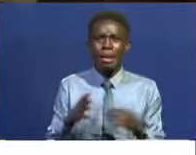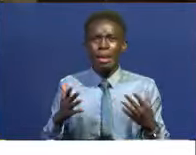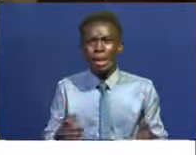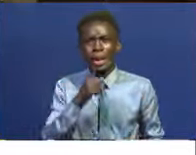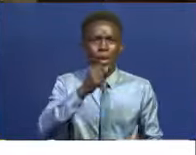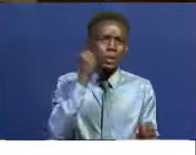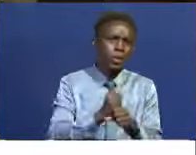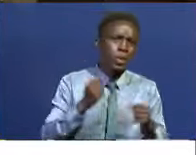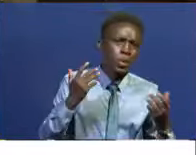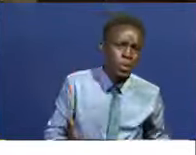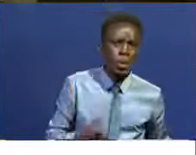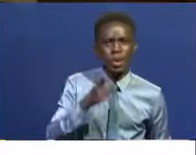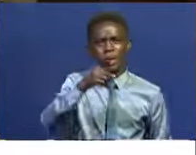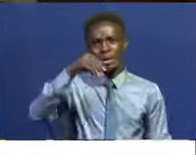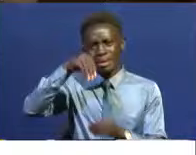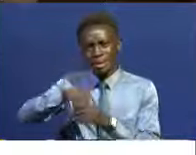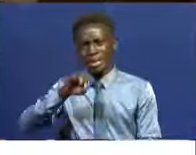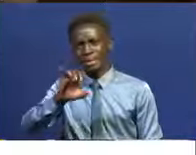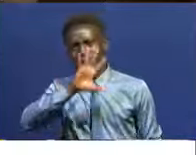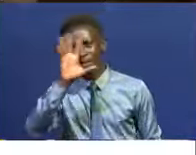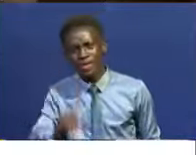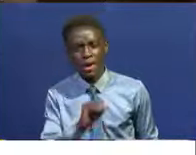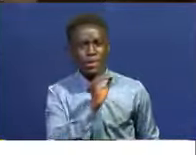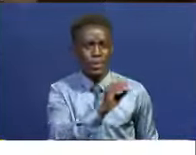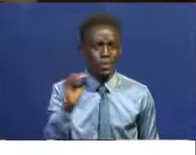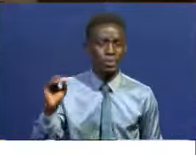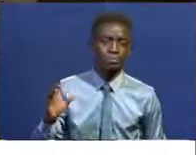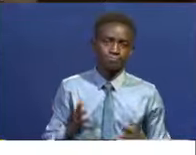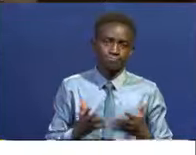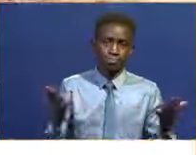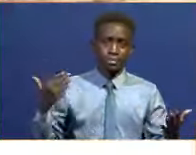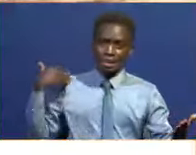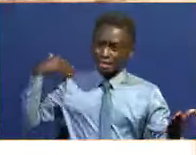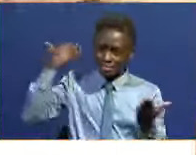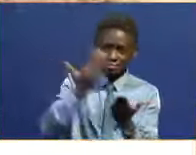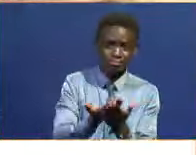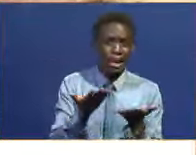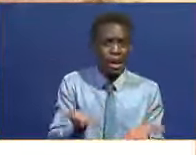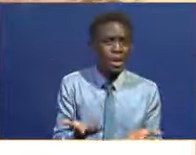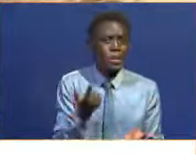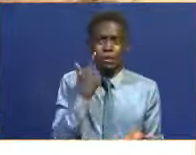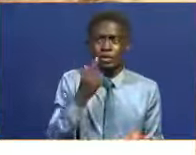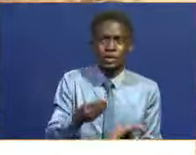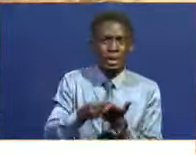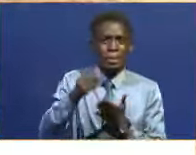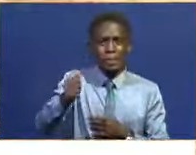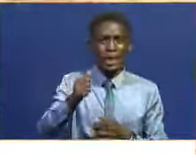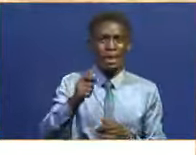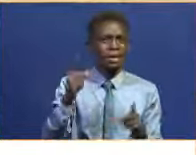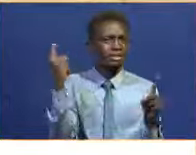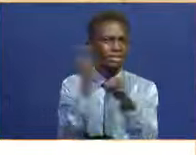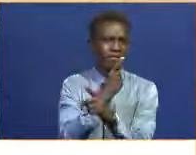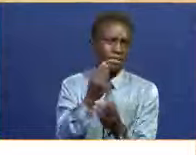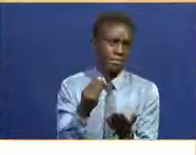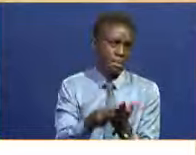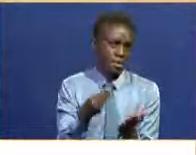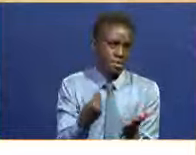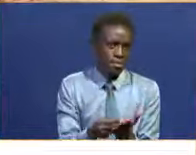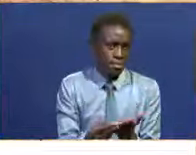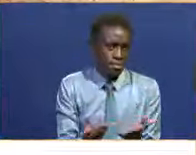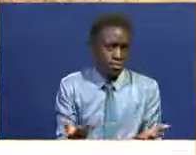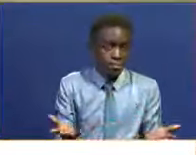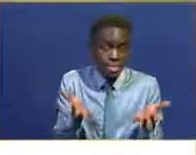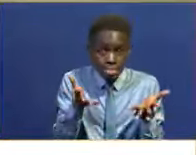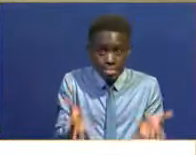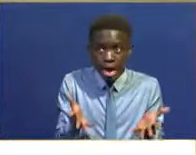East Africa. We, till now, are paying different charges. Human-wildlife conflict was also termed as a key issue